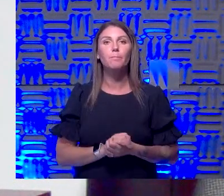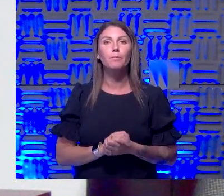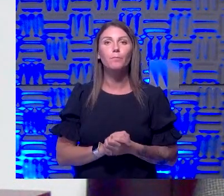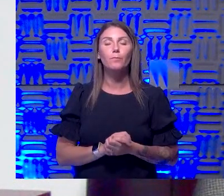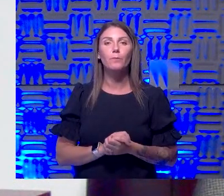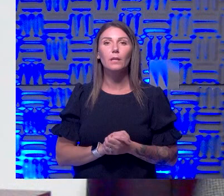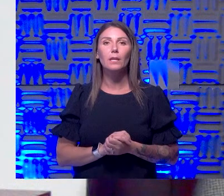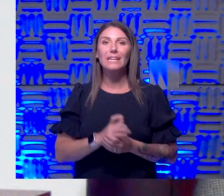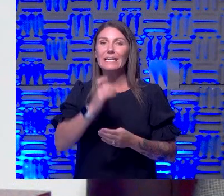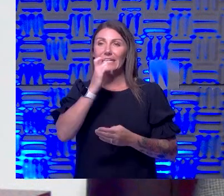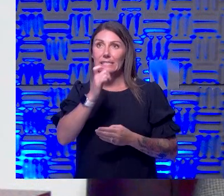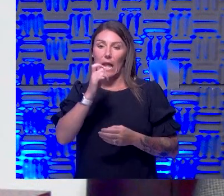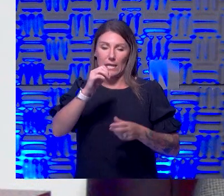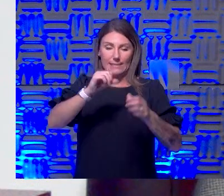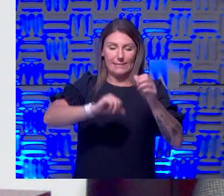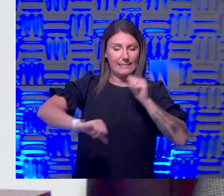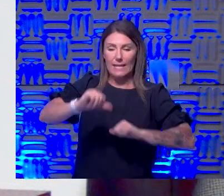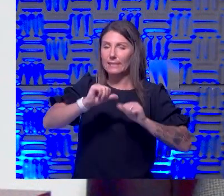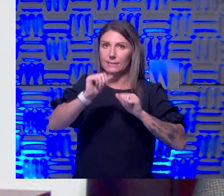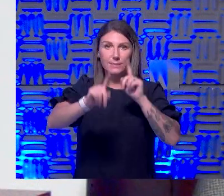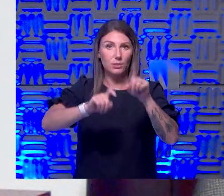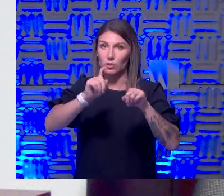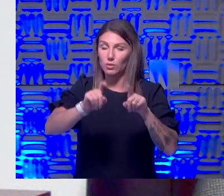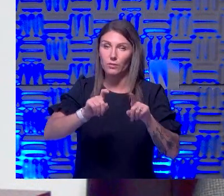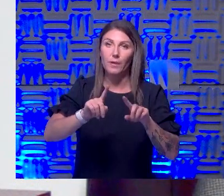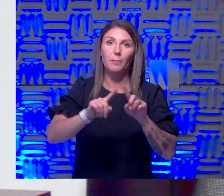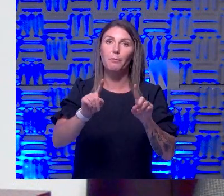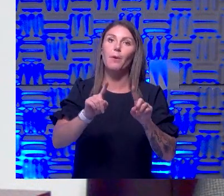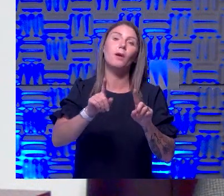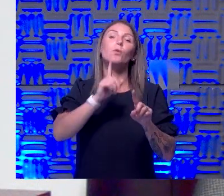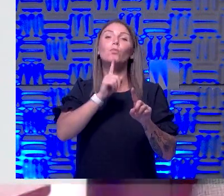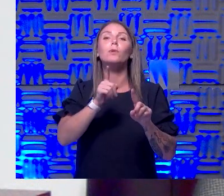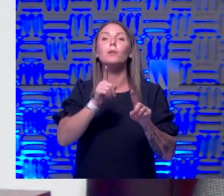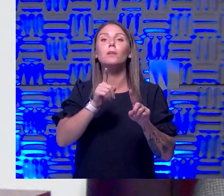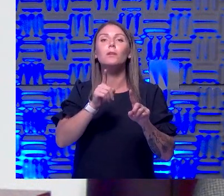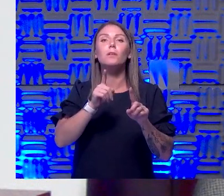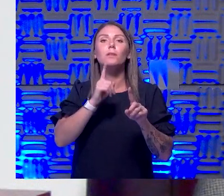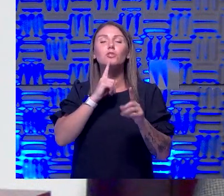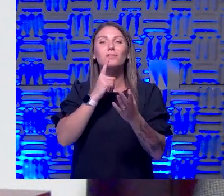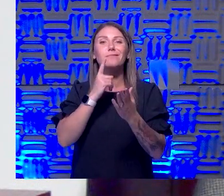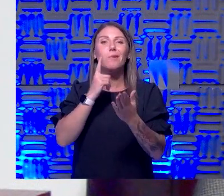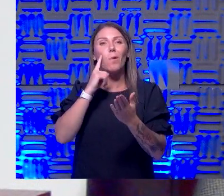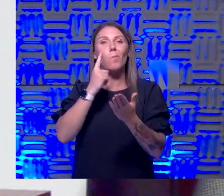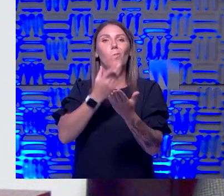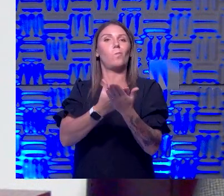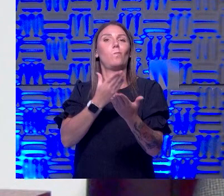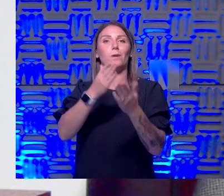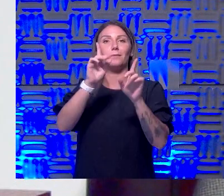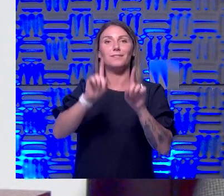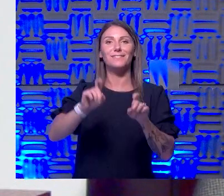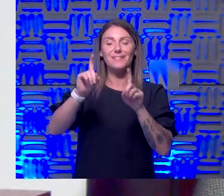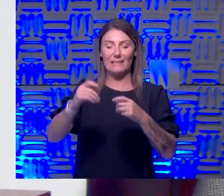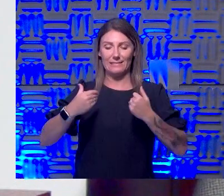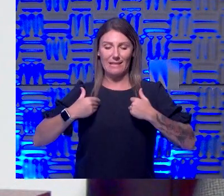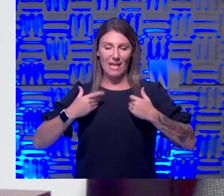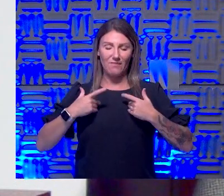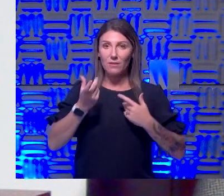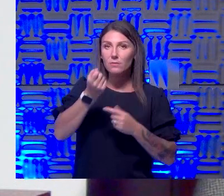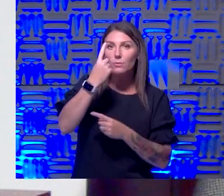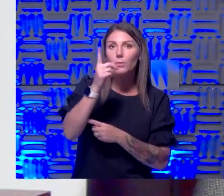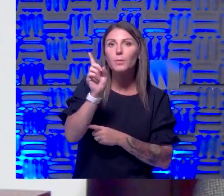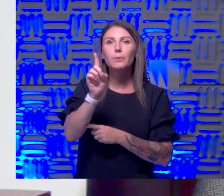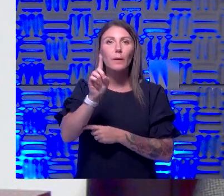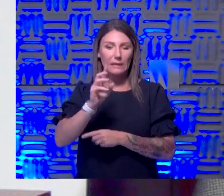it's not a scientific survey by any means, but really just kind of a litmus test for us to have a feeling of where